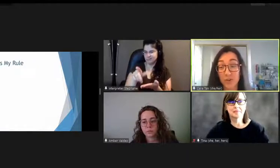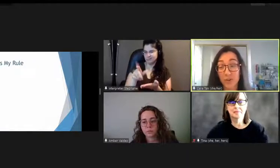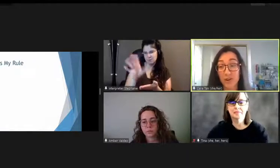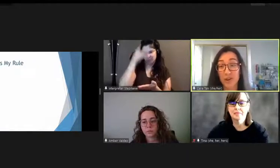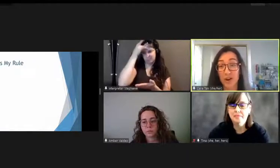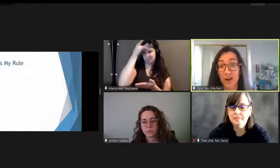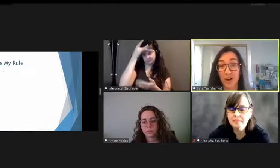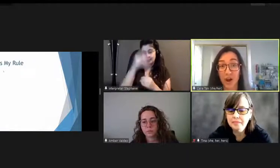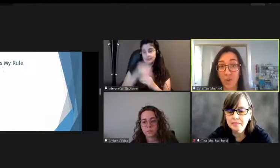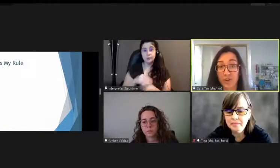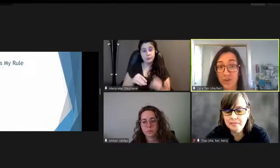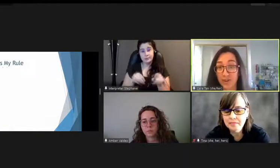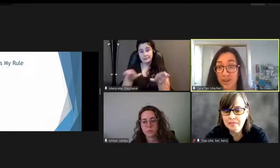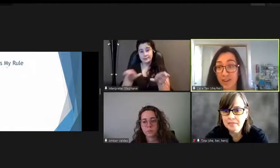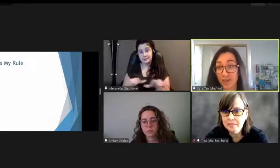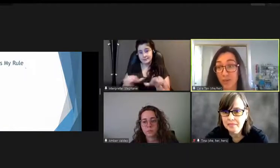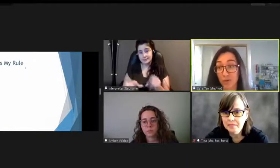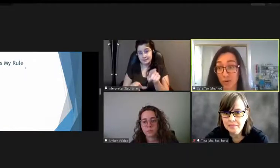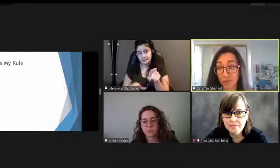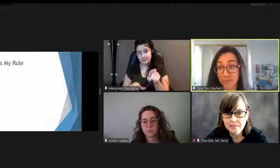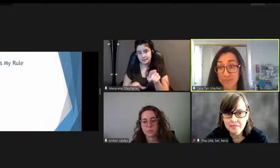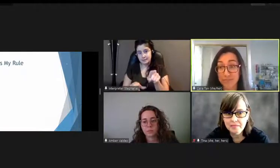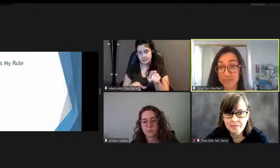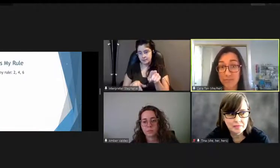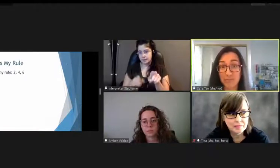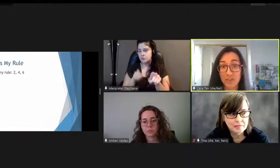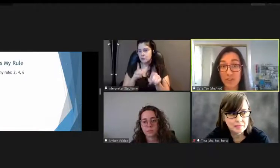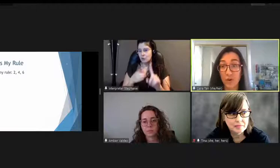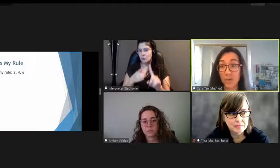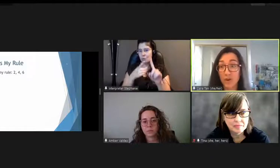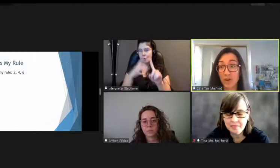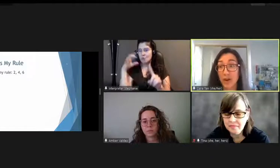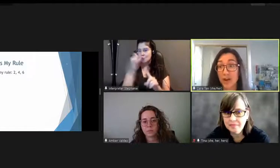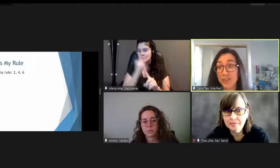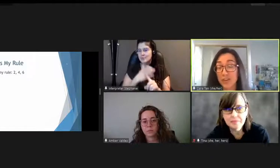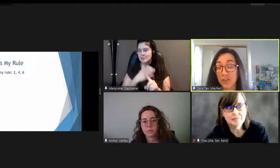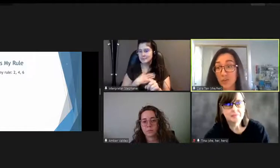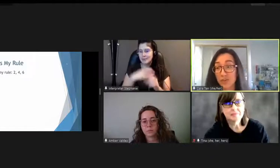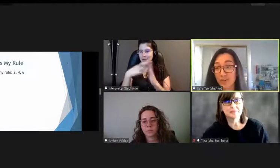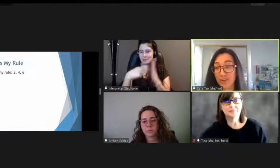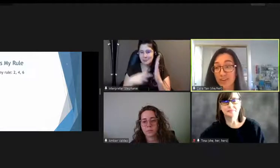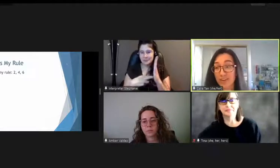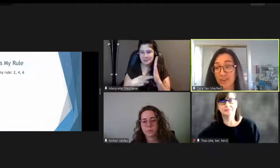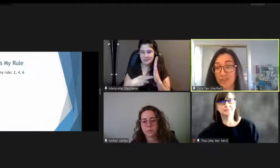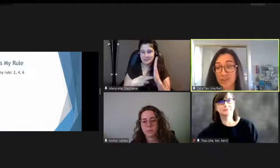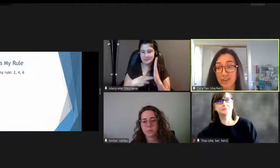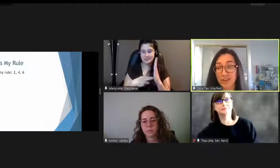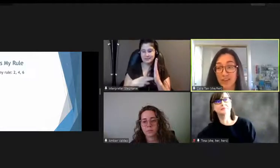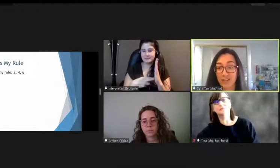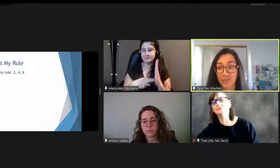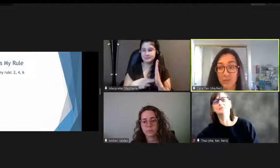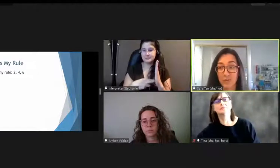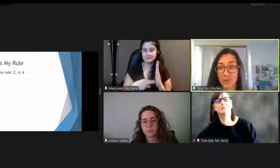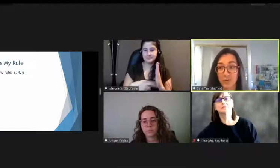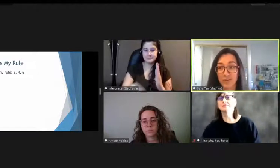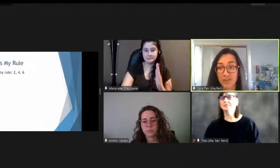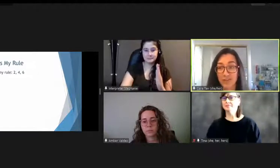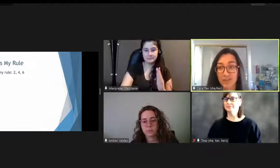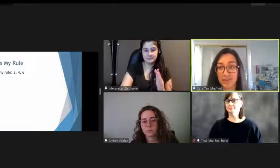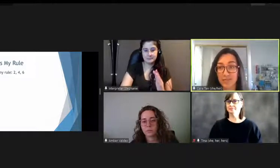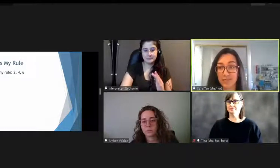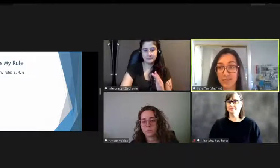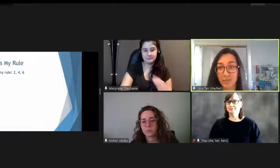going to do, I want you to try and guess my rule. So I have a set of numbers here, and if you've taken a class from me